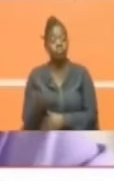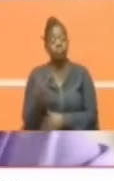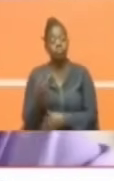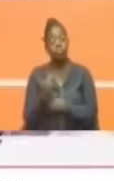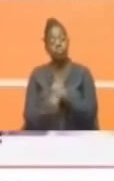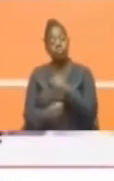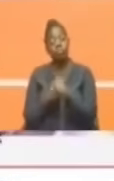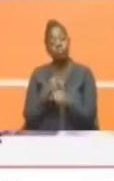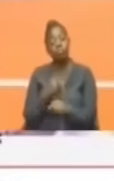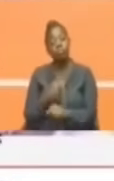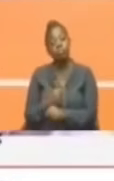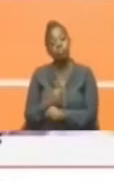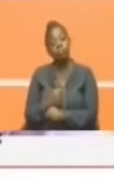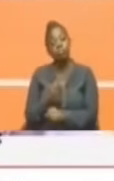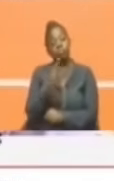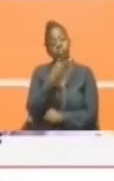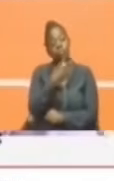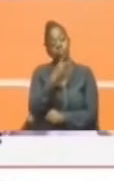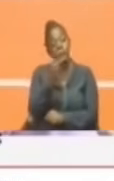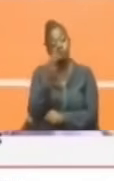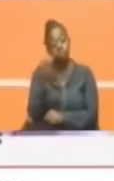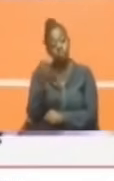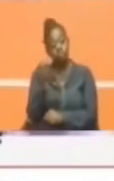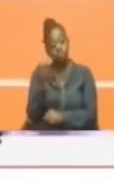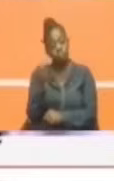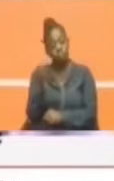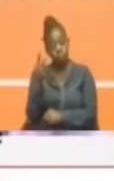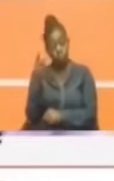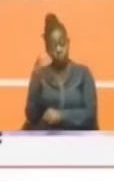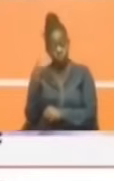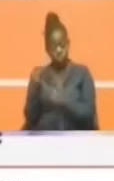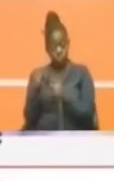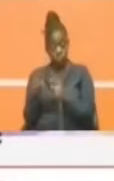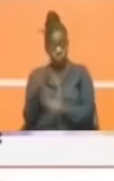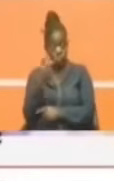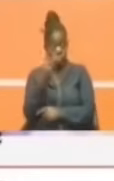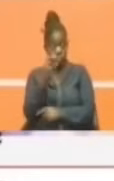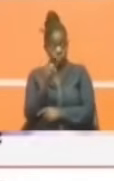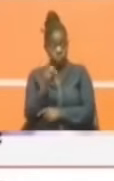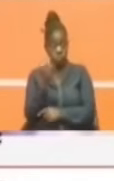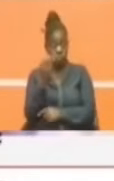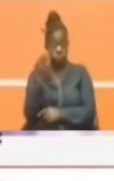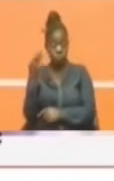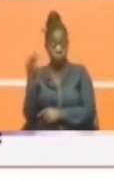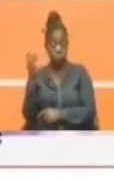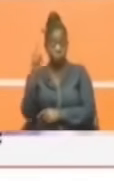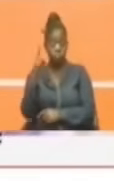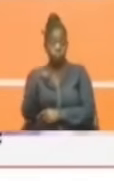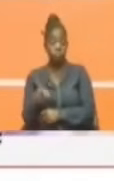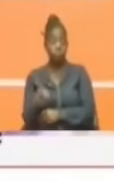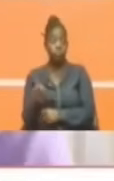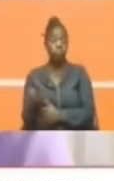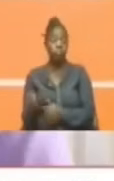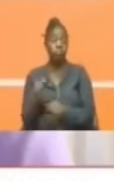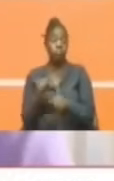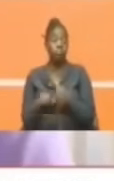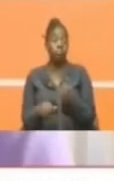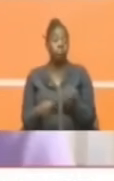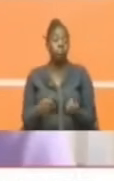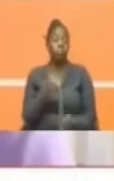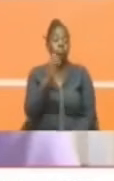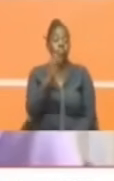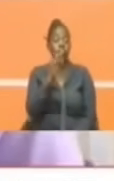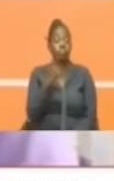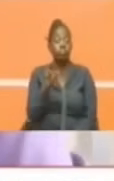gwa 12 era naye 2-3 egenza okutuuka nga kusigaddeko eka